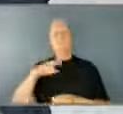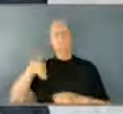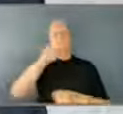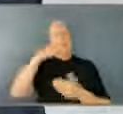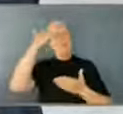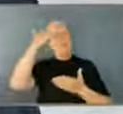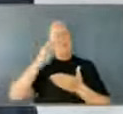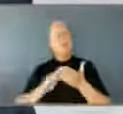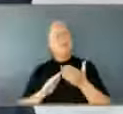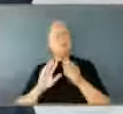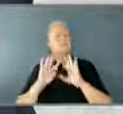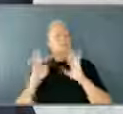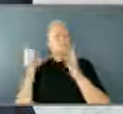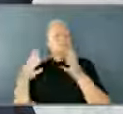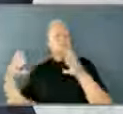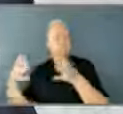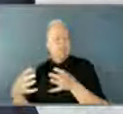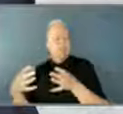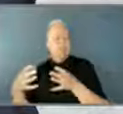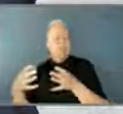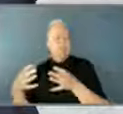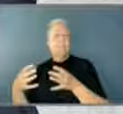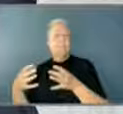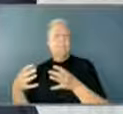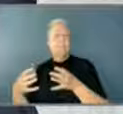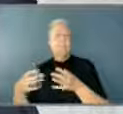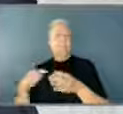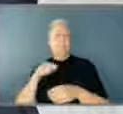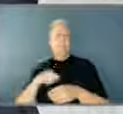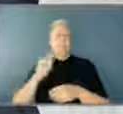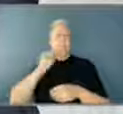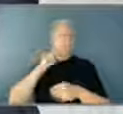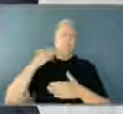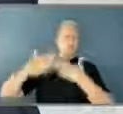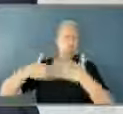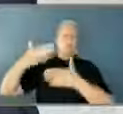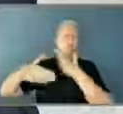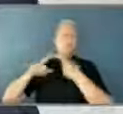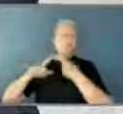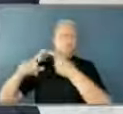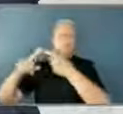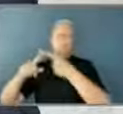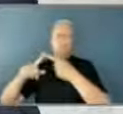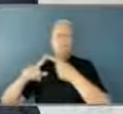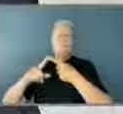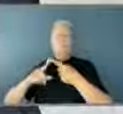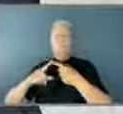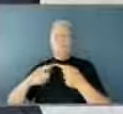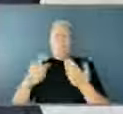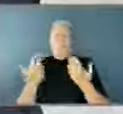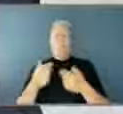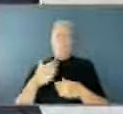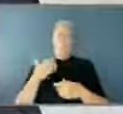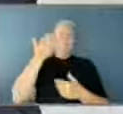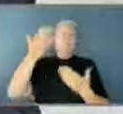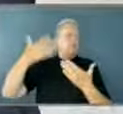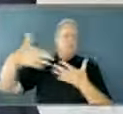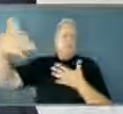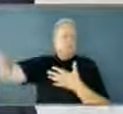the pandemic in a global sense, well beyond 2021, particularly given the sort of mutating strains we're seeing developing around the